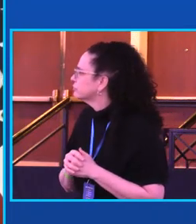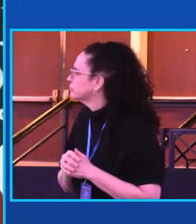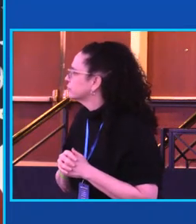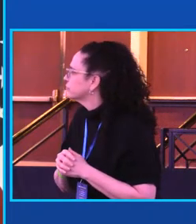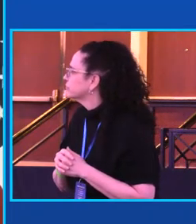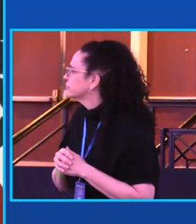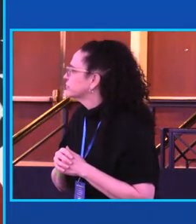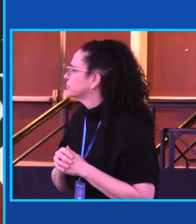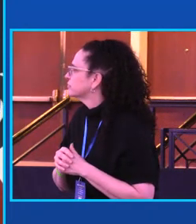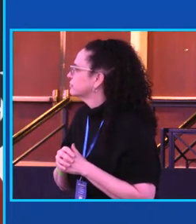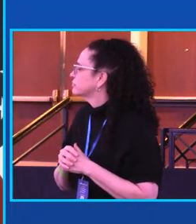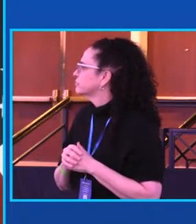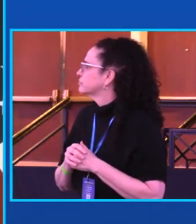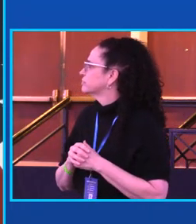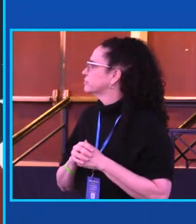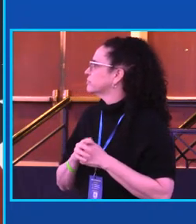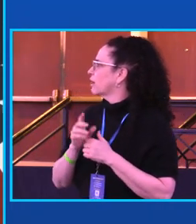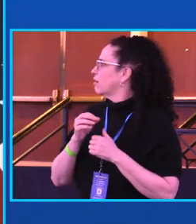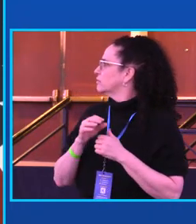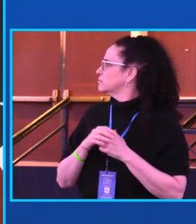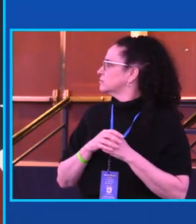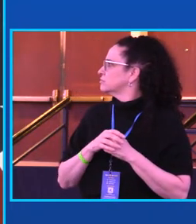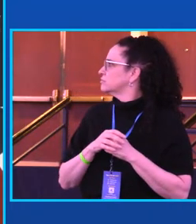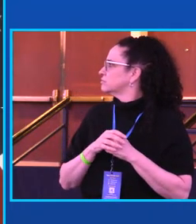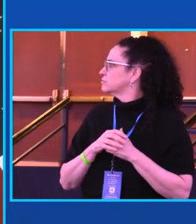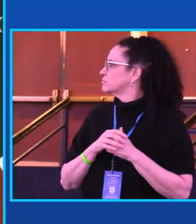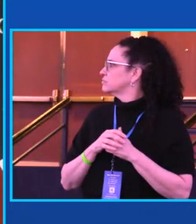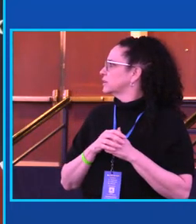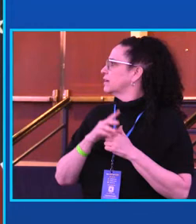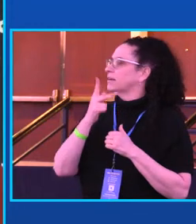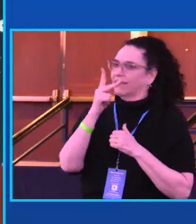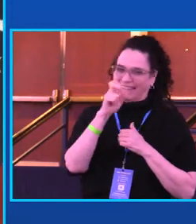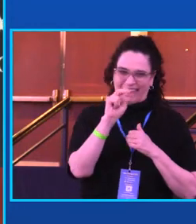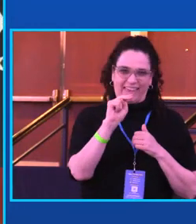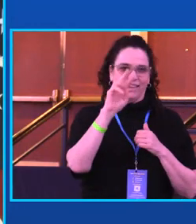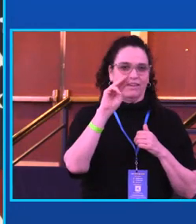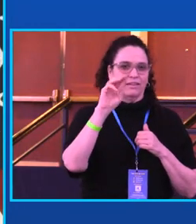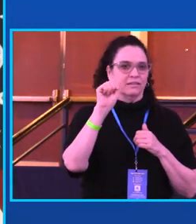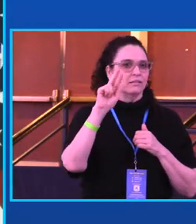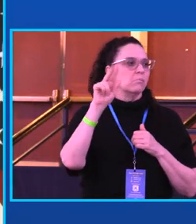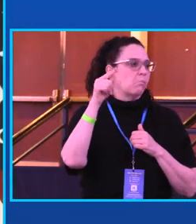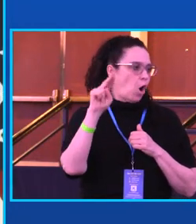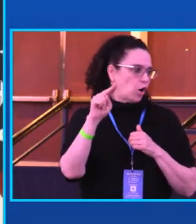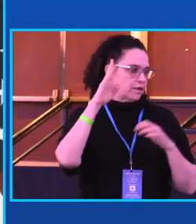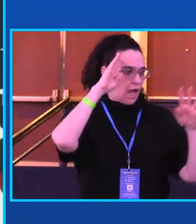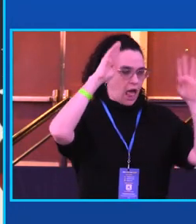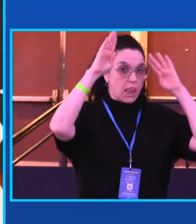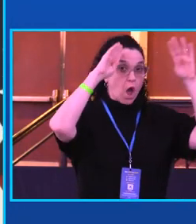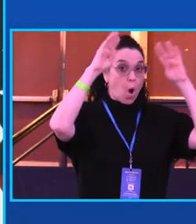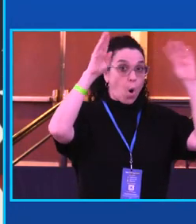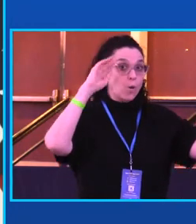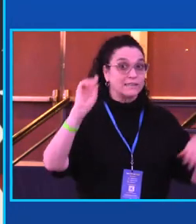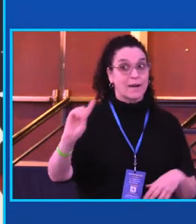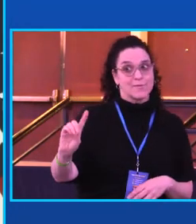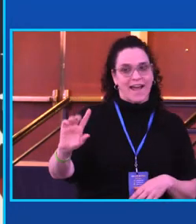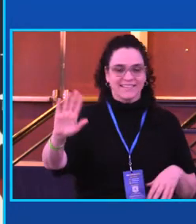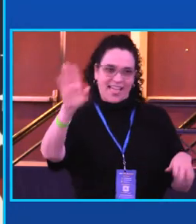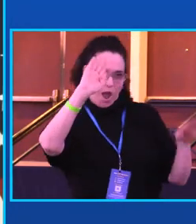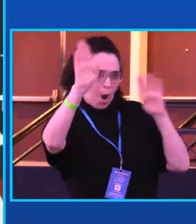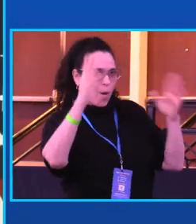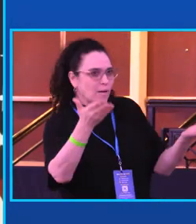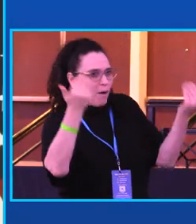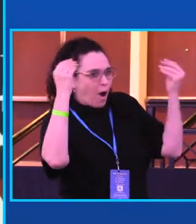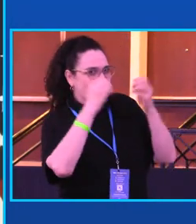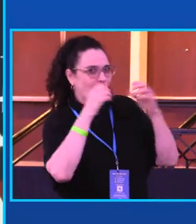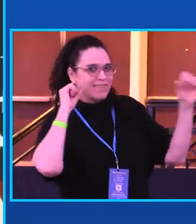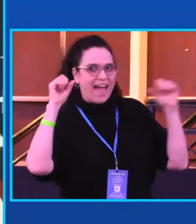Hello, Democrats. Oh, my gosh, we got to be louder than that. Hello, Democrats. Now, there's a lot of press out